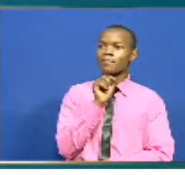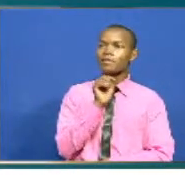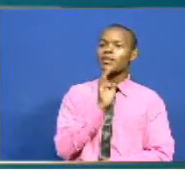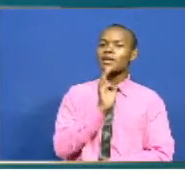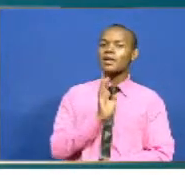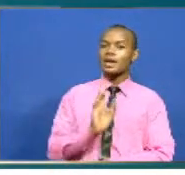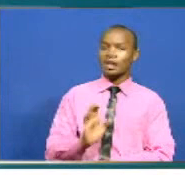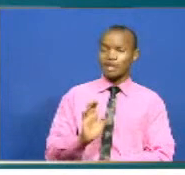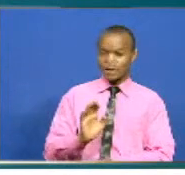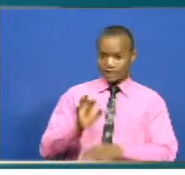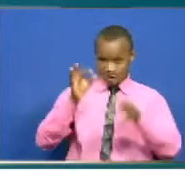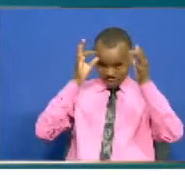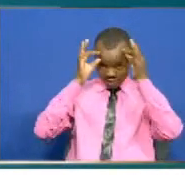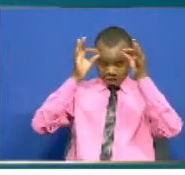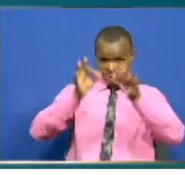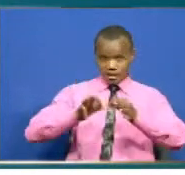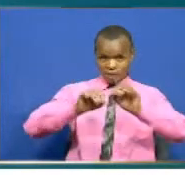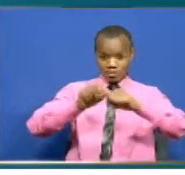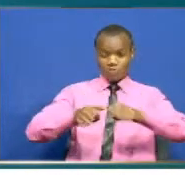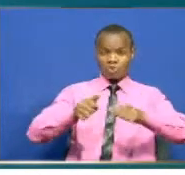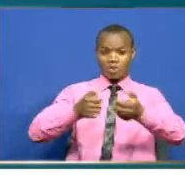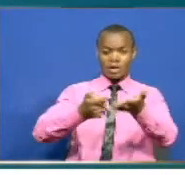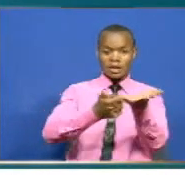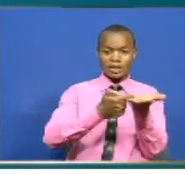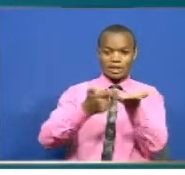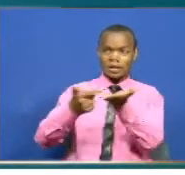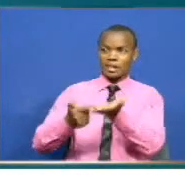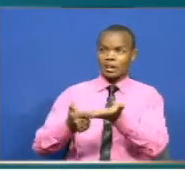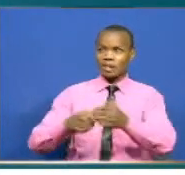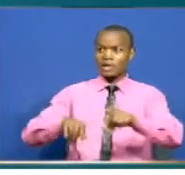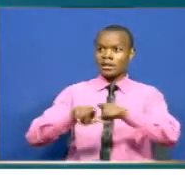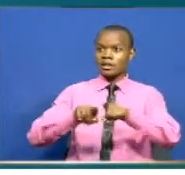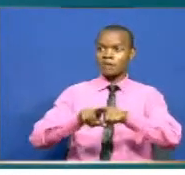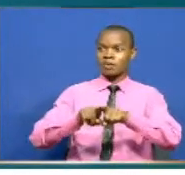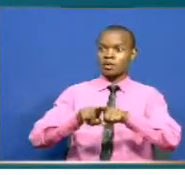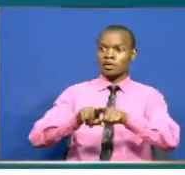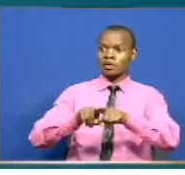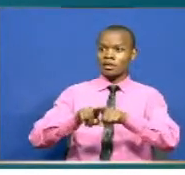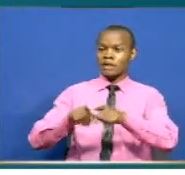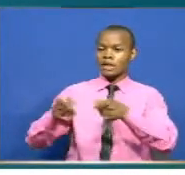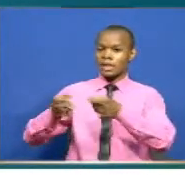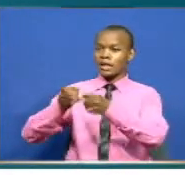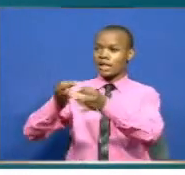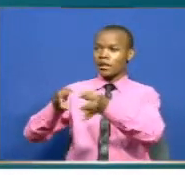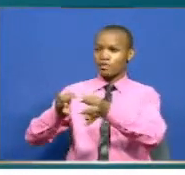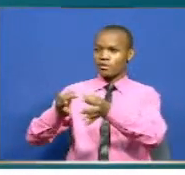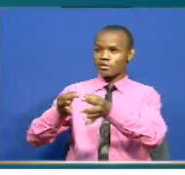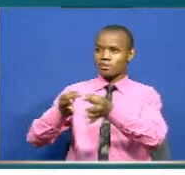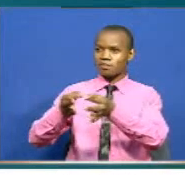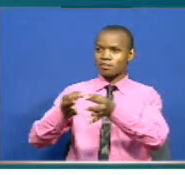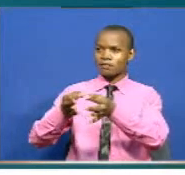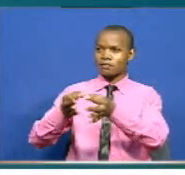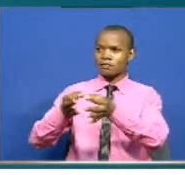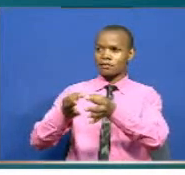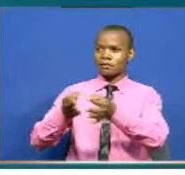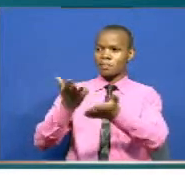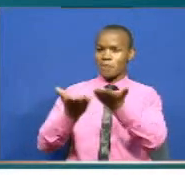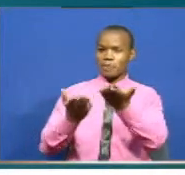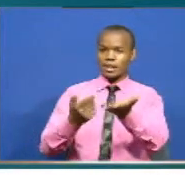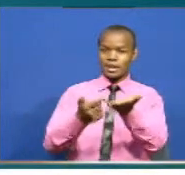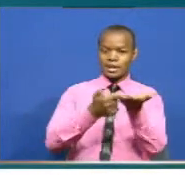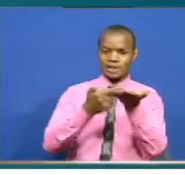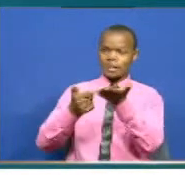sit under a tree and say, we will need to give and take. And we will need to give and take